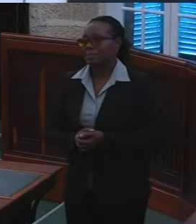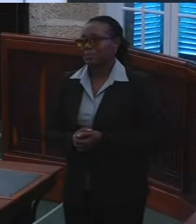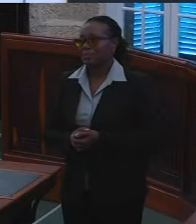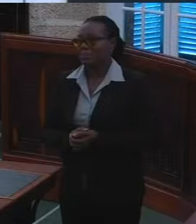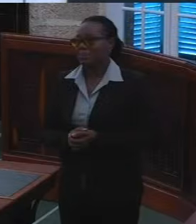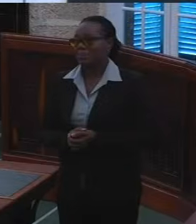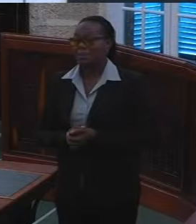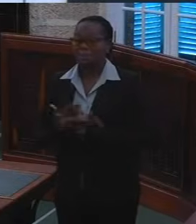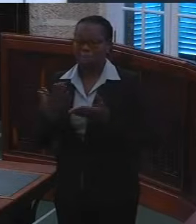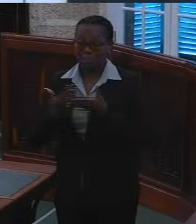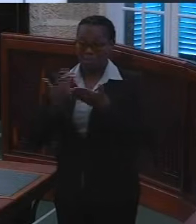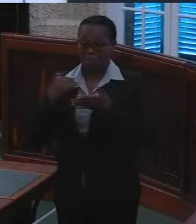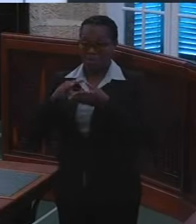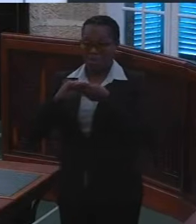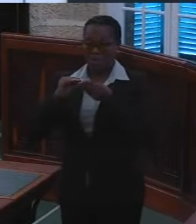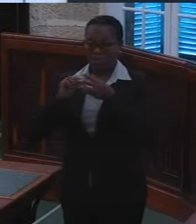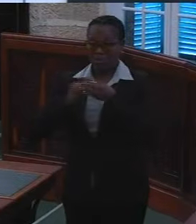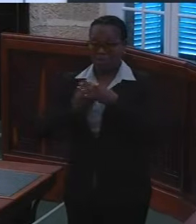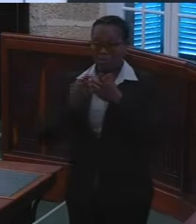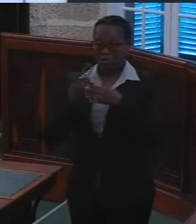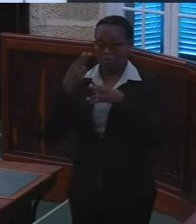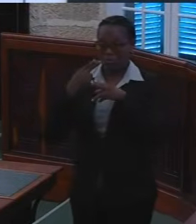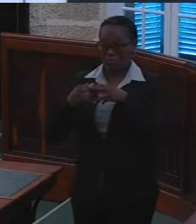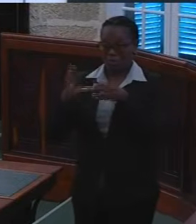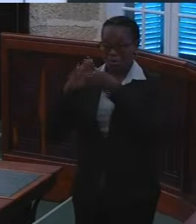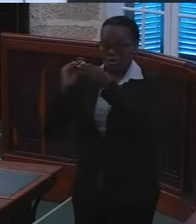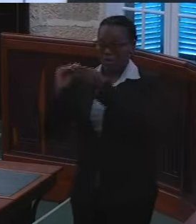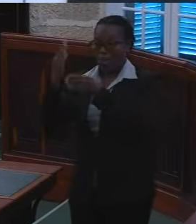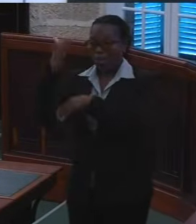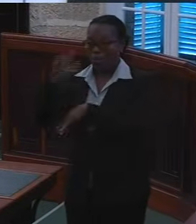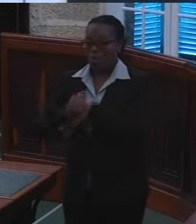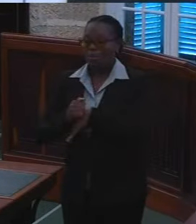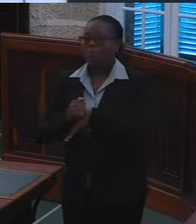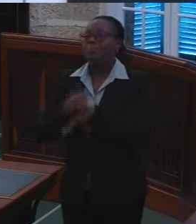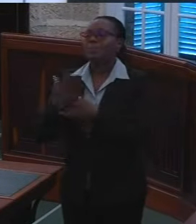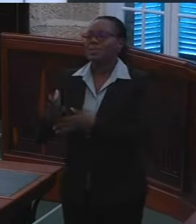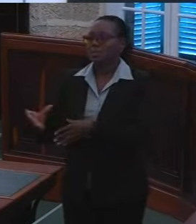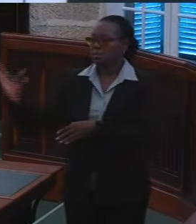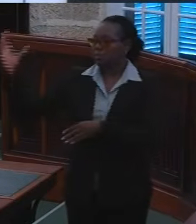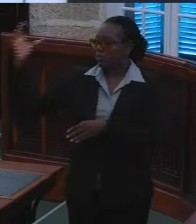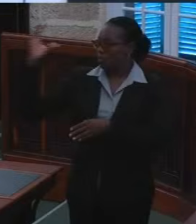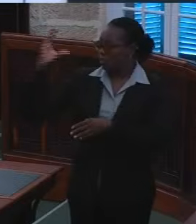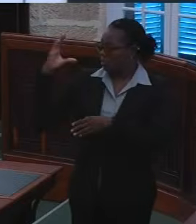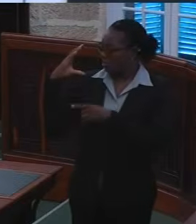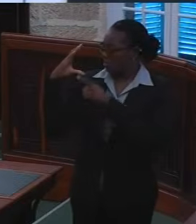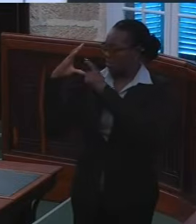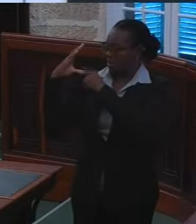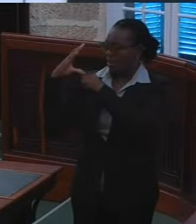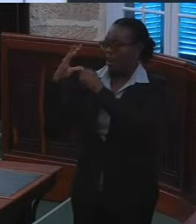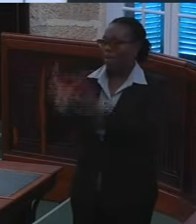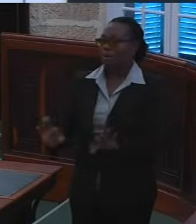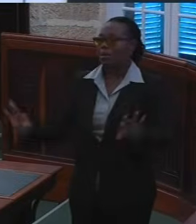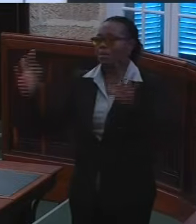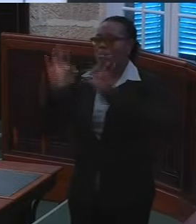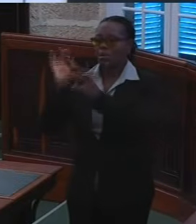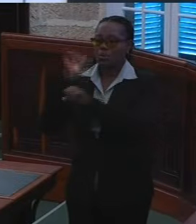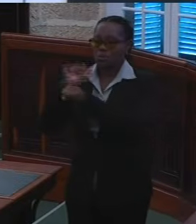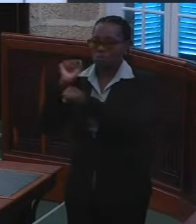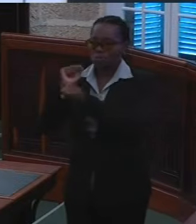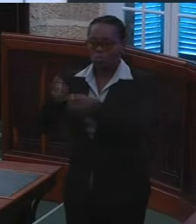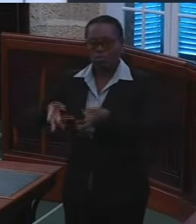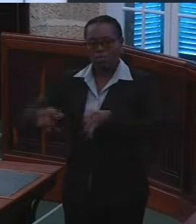brief presentation, because she entrusted me at the time with this most important work and has allowed me to